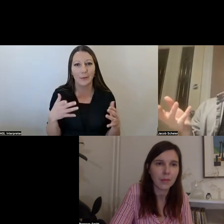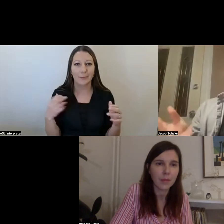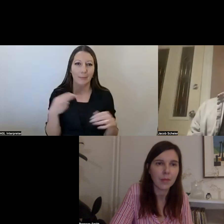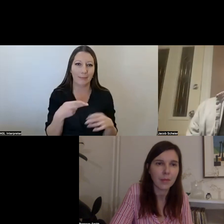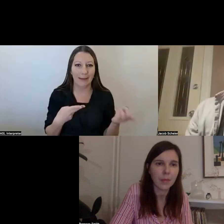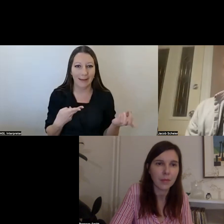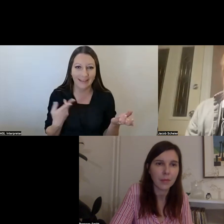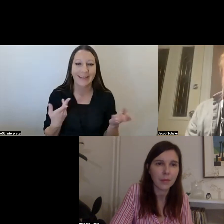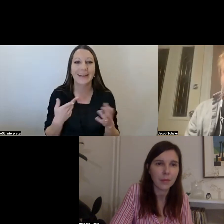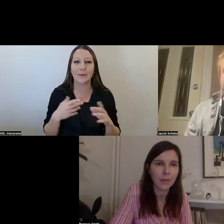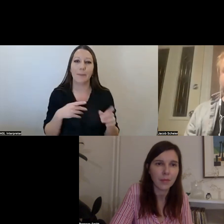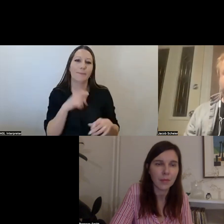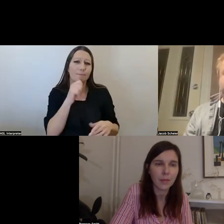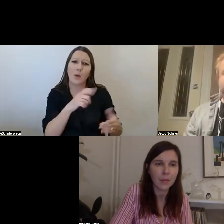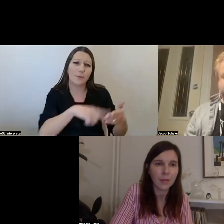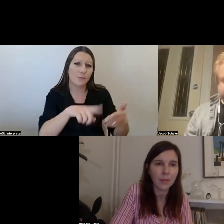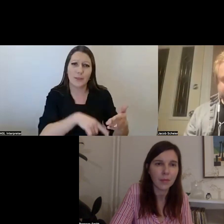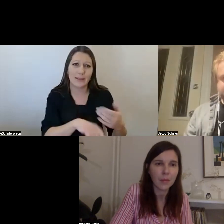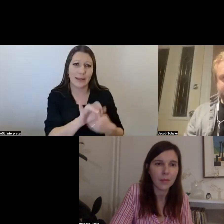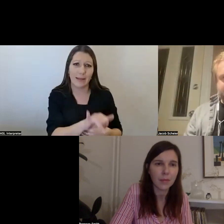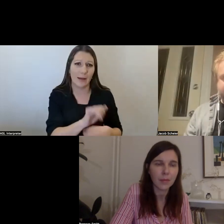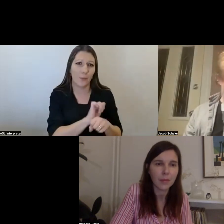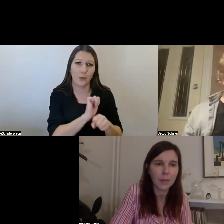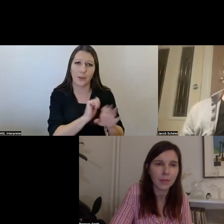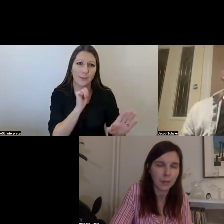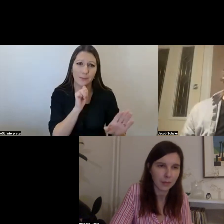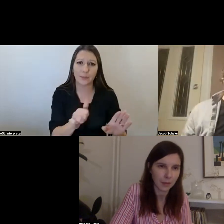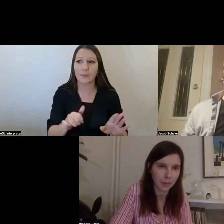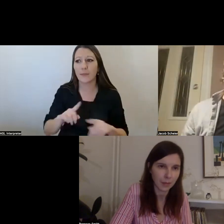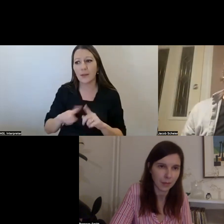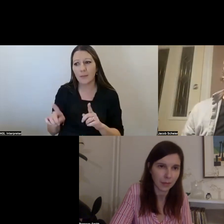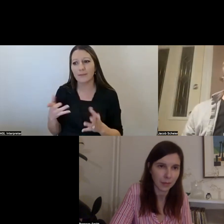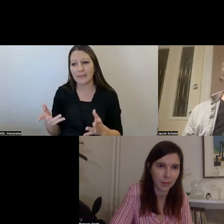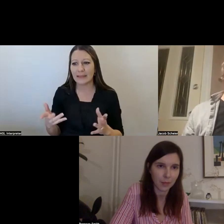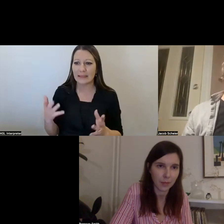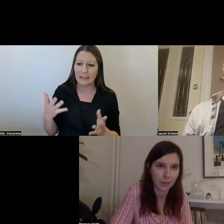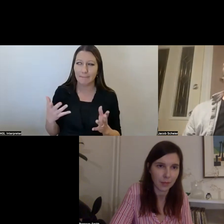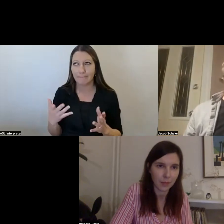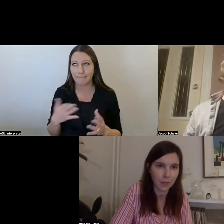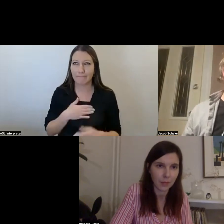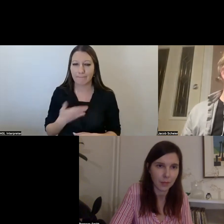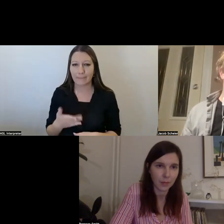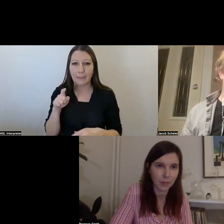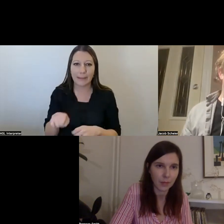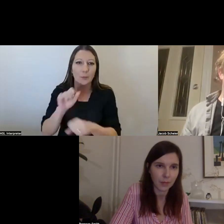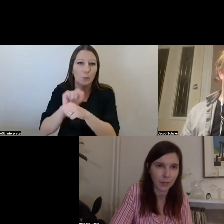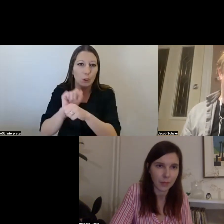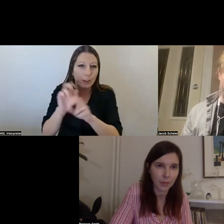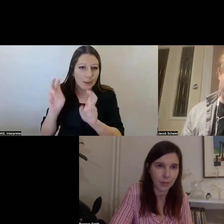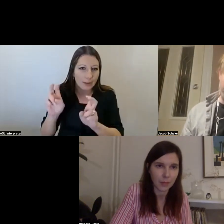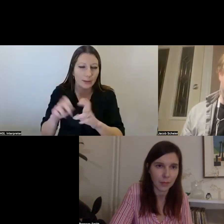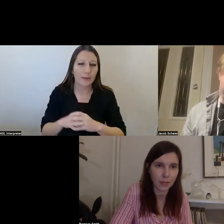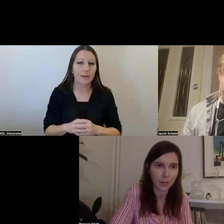and compromise. But I say during that initial time, because I was,